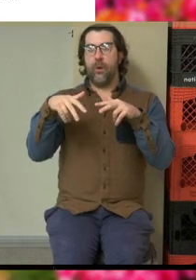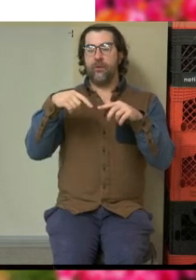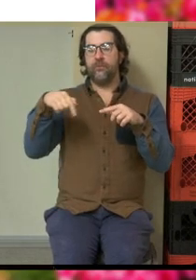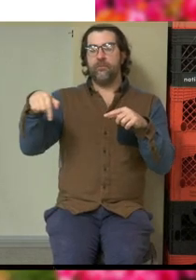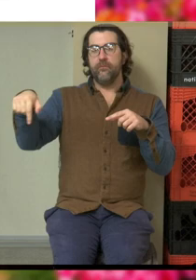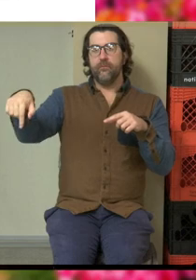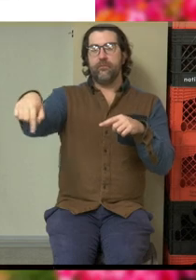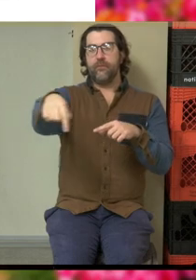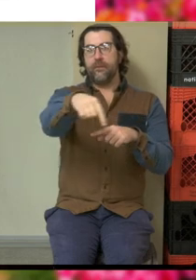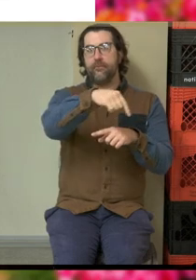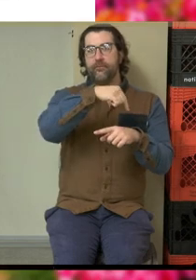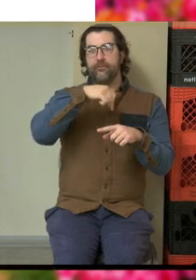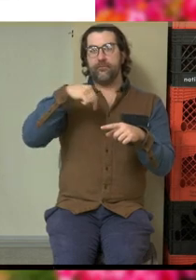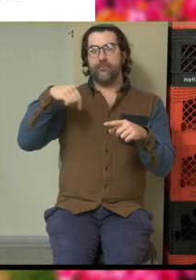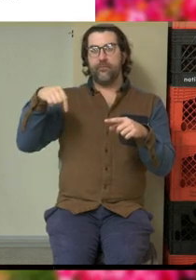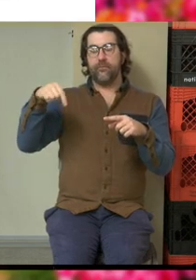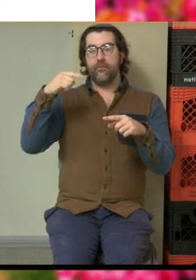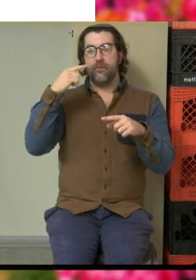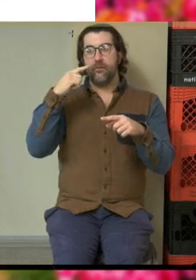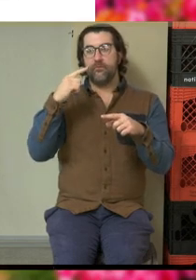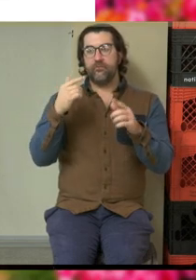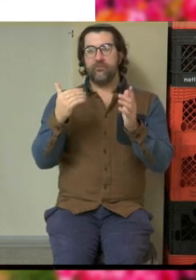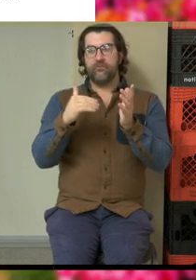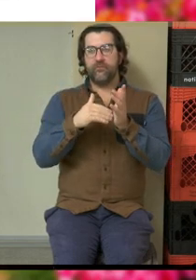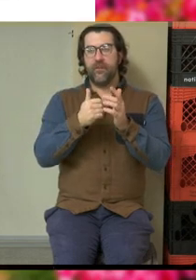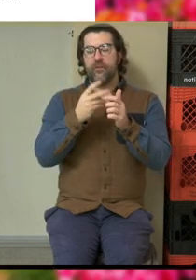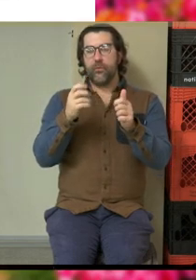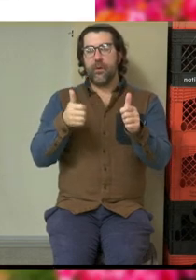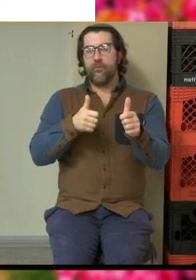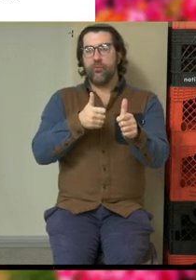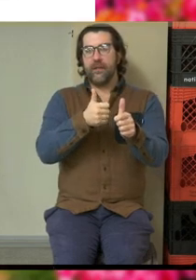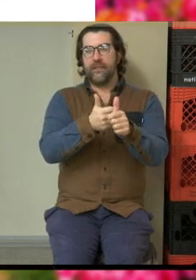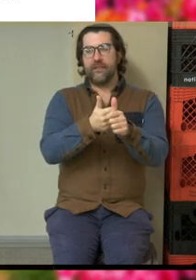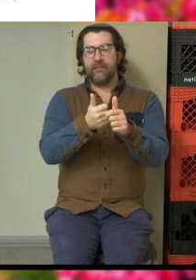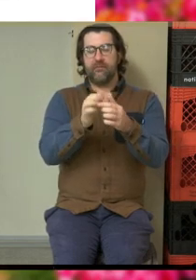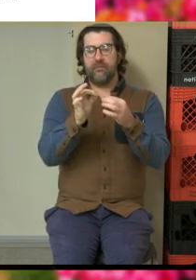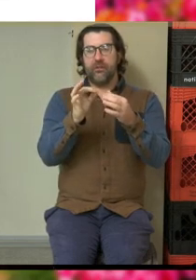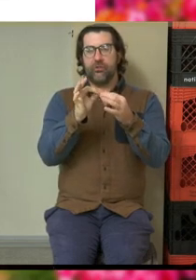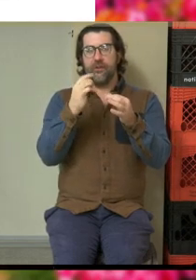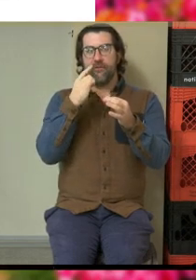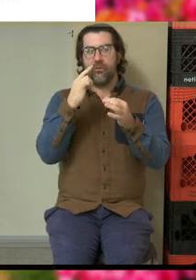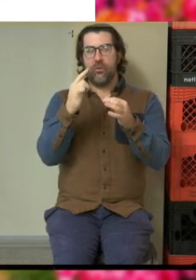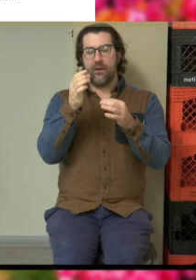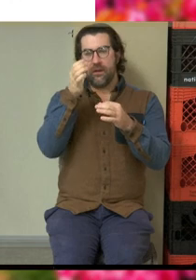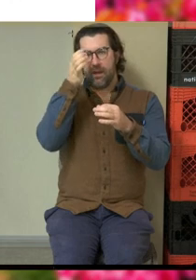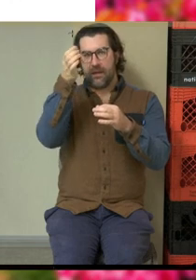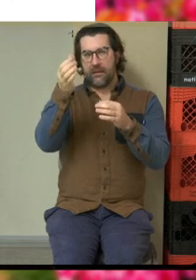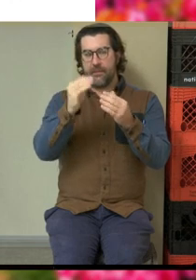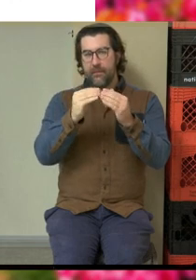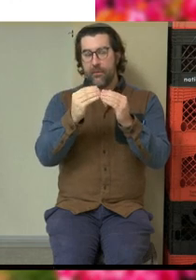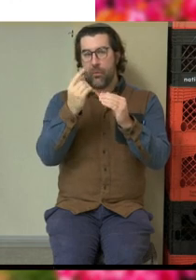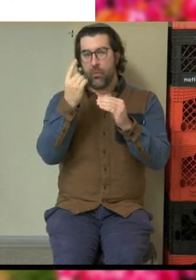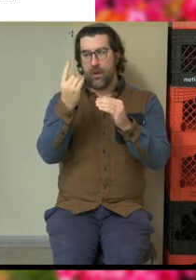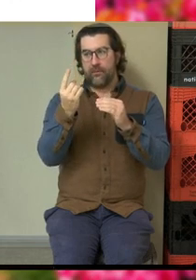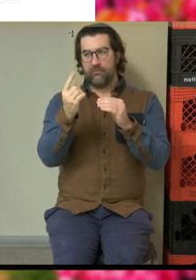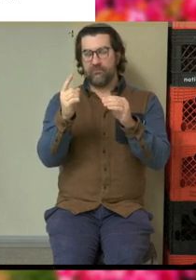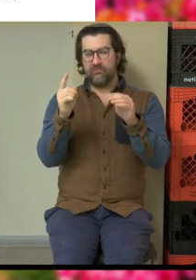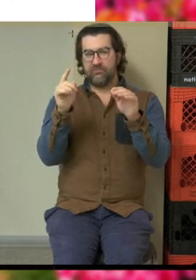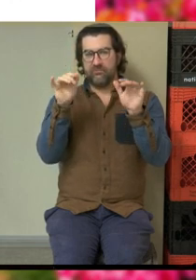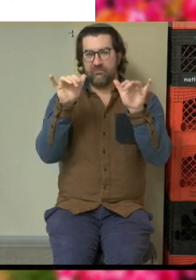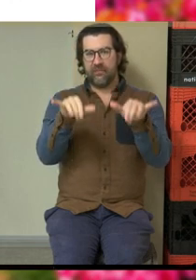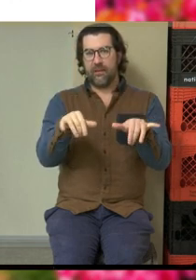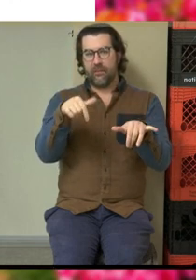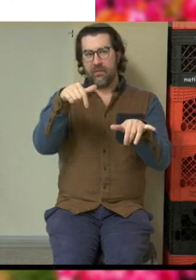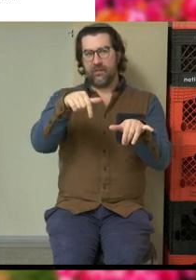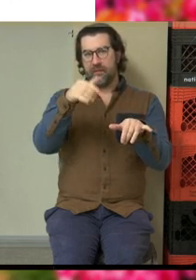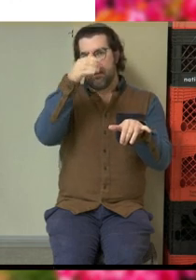baseball field. 4, again, those upgrades, same upgrades that I mentioned for concept 1, would be occurring in this concept